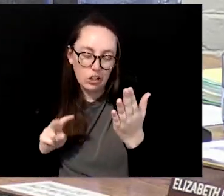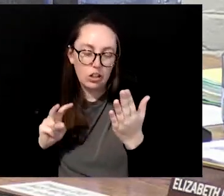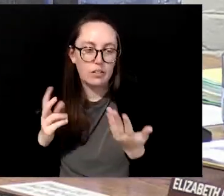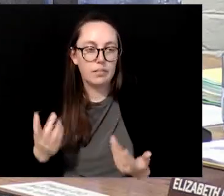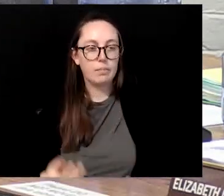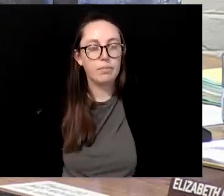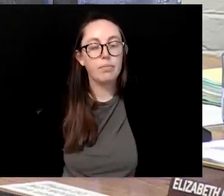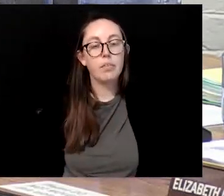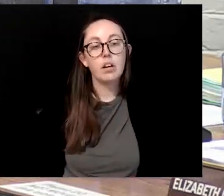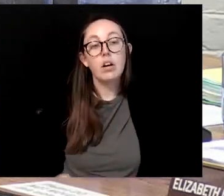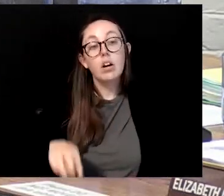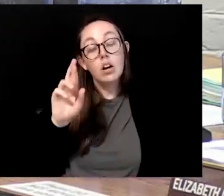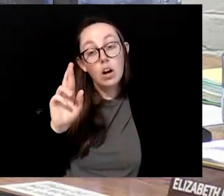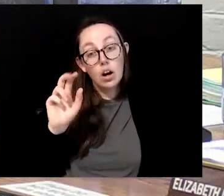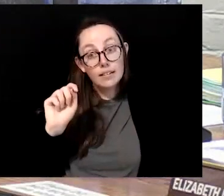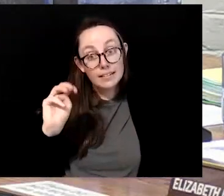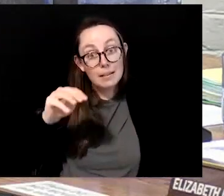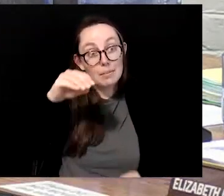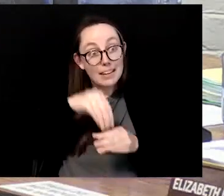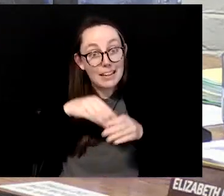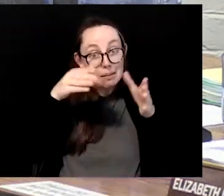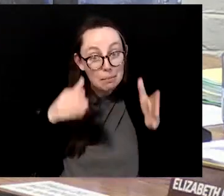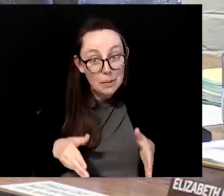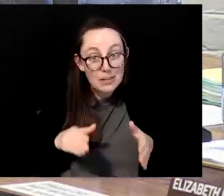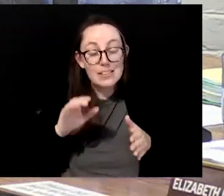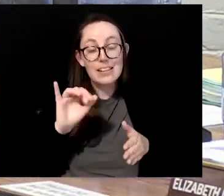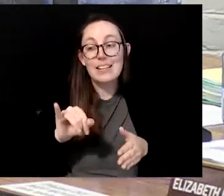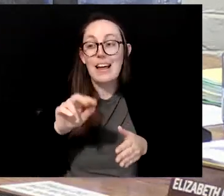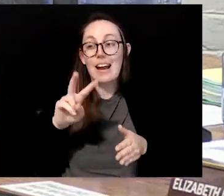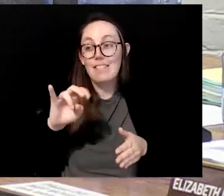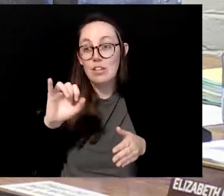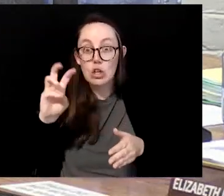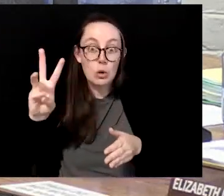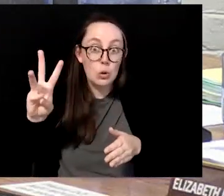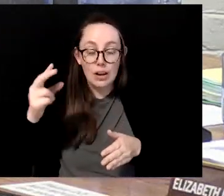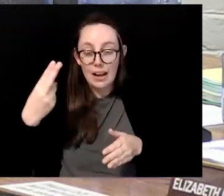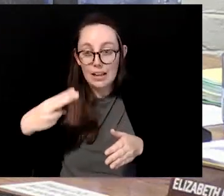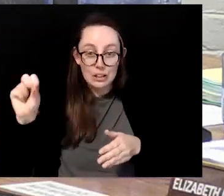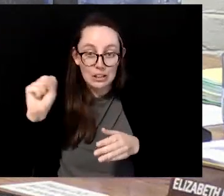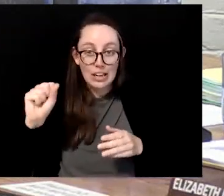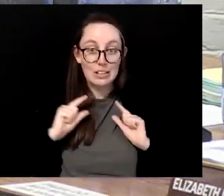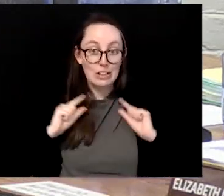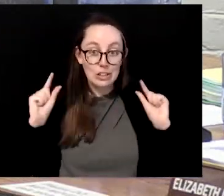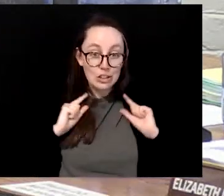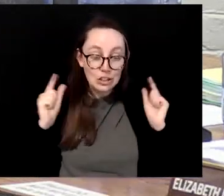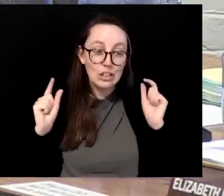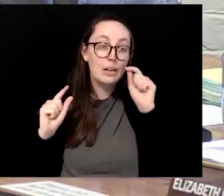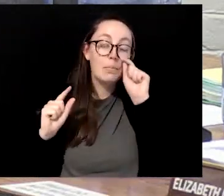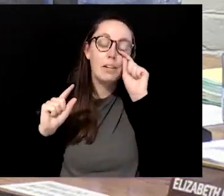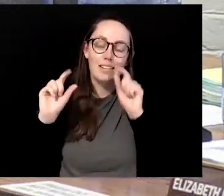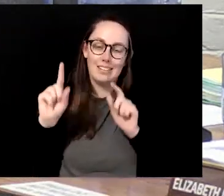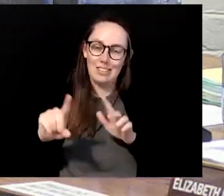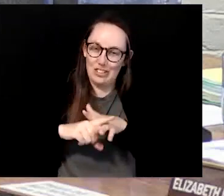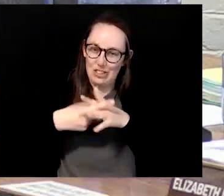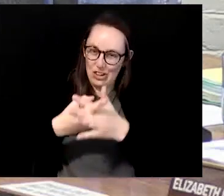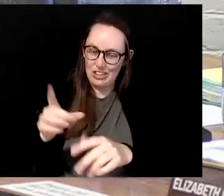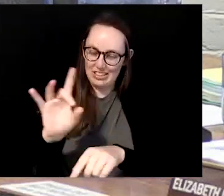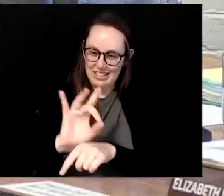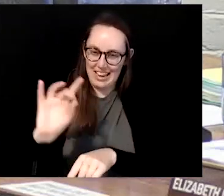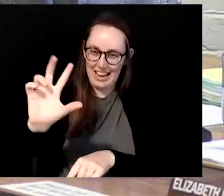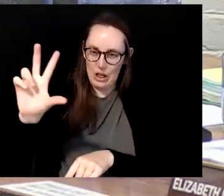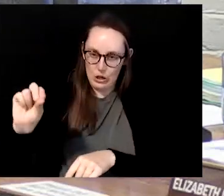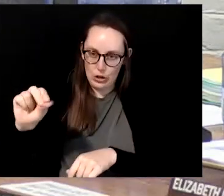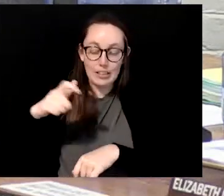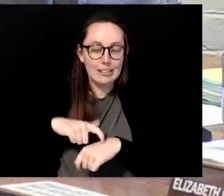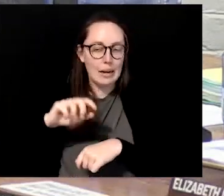vuhs gym on Saturday March 25th and it's going to be starting at 8 30 in the morning finally um I just want to take a moment